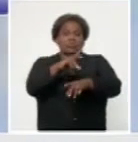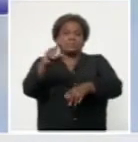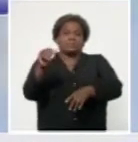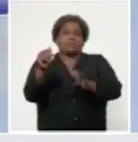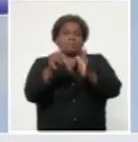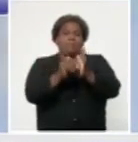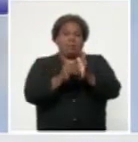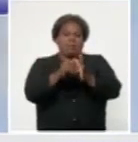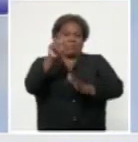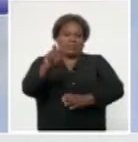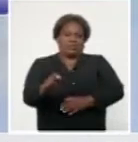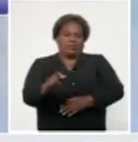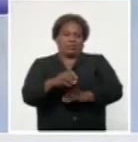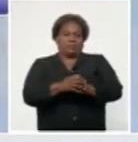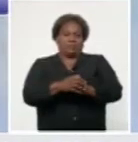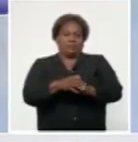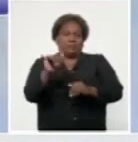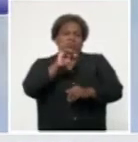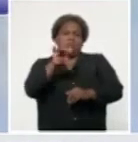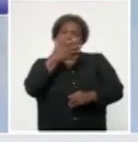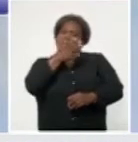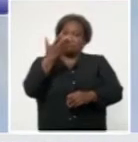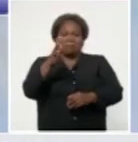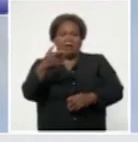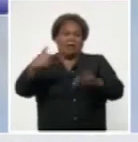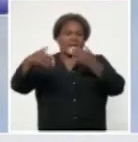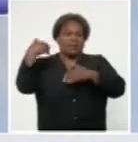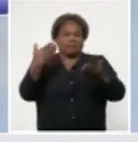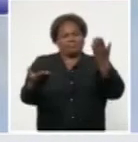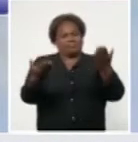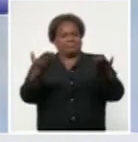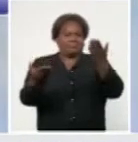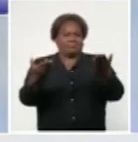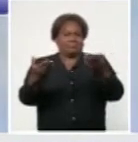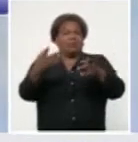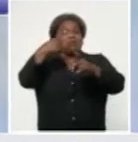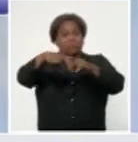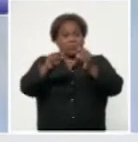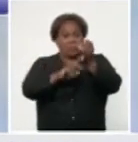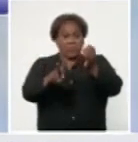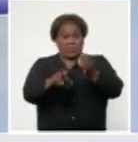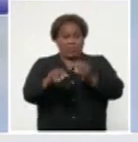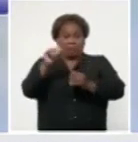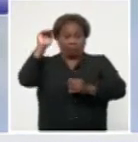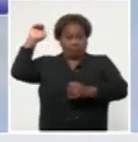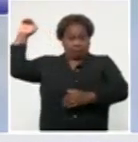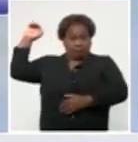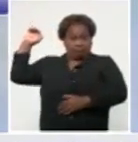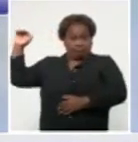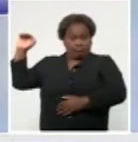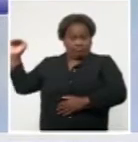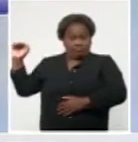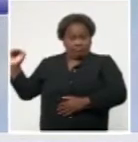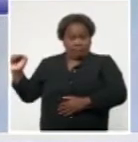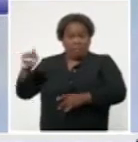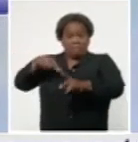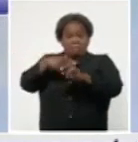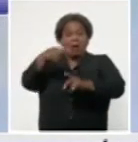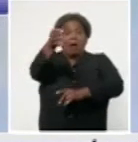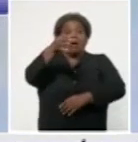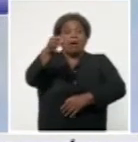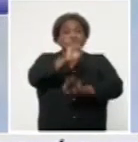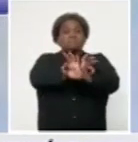samples processed, we reiterate that the remaining 13 provinces and the Isle of Youth